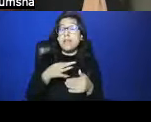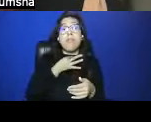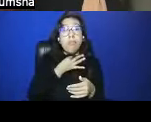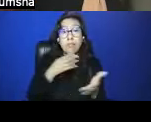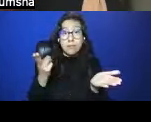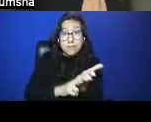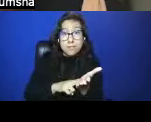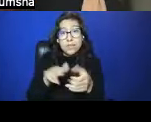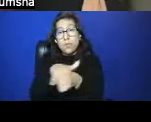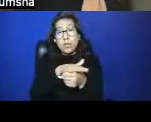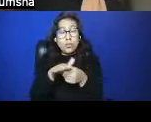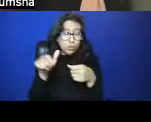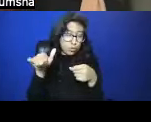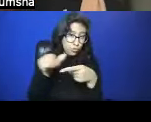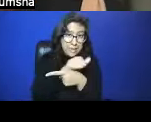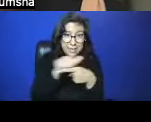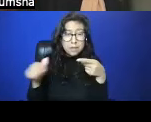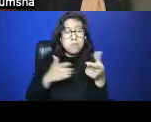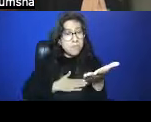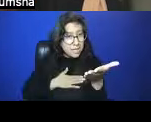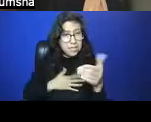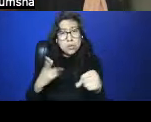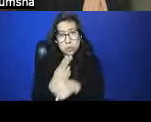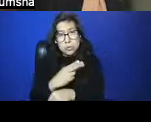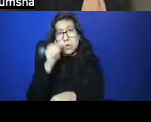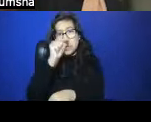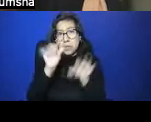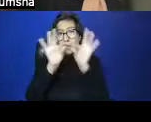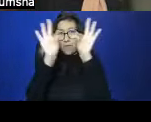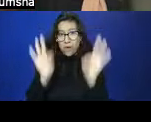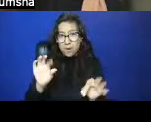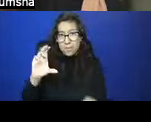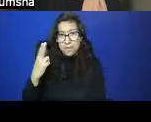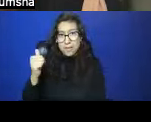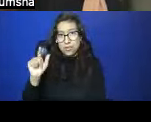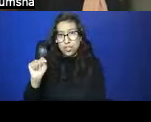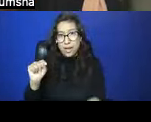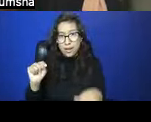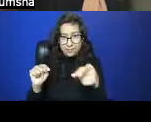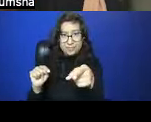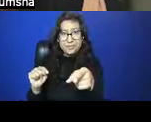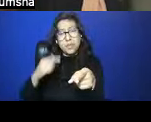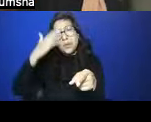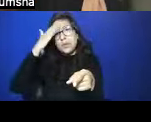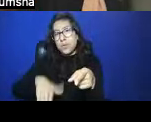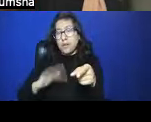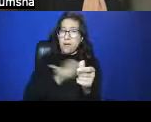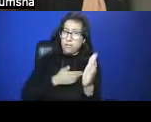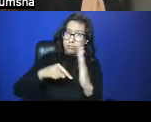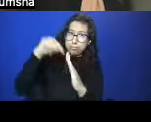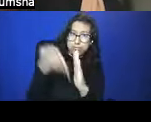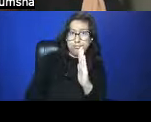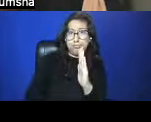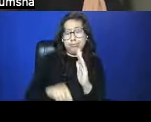a regional training near you, please use the Google form in the chat. We know from our in-depth case studies that narratives